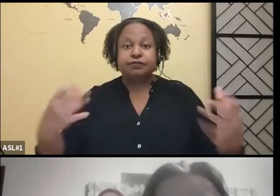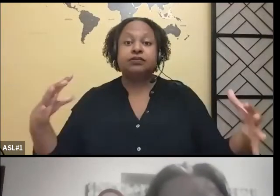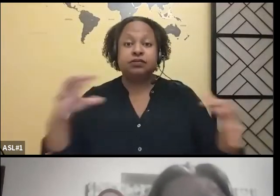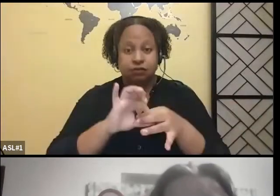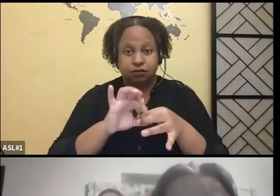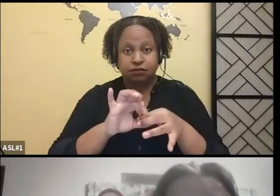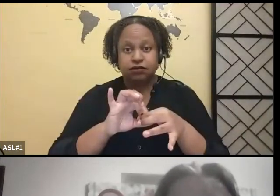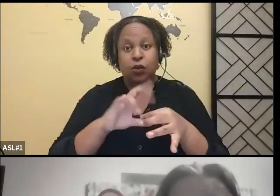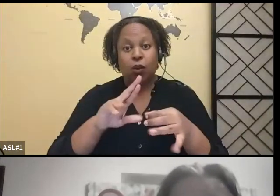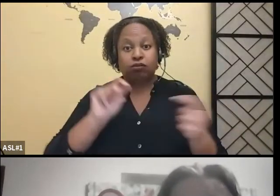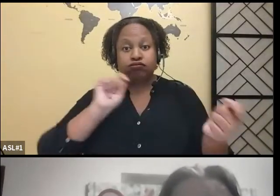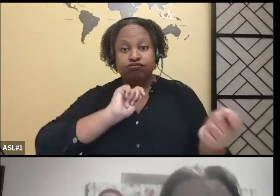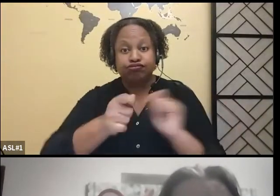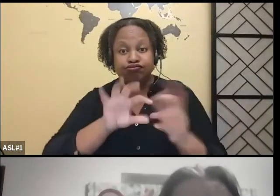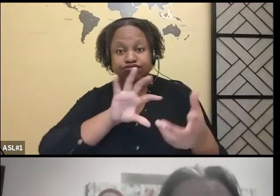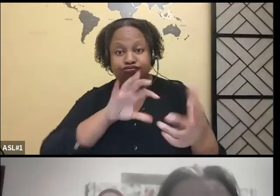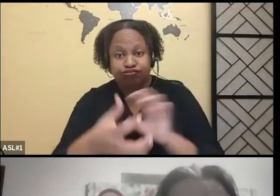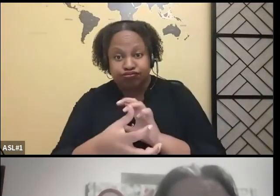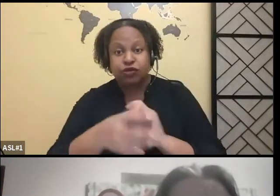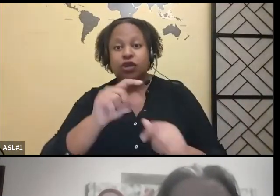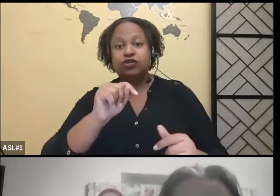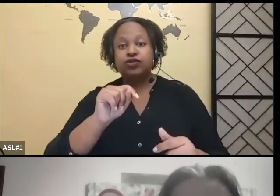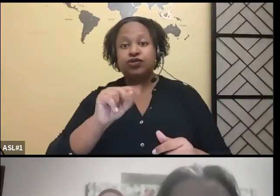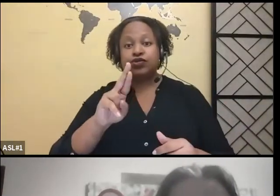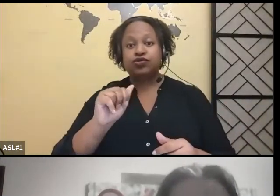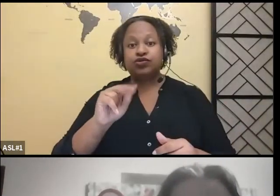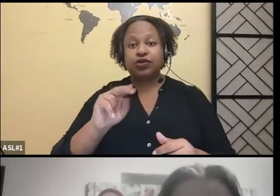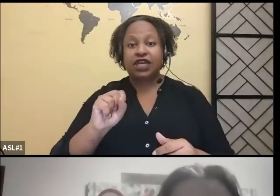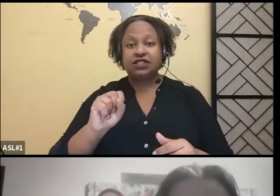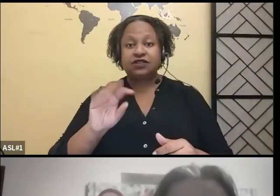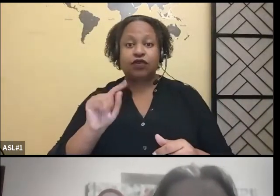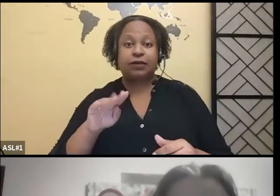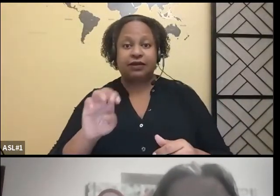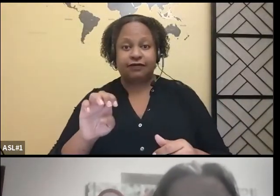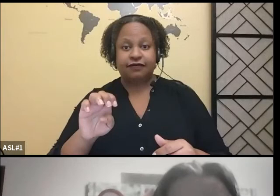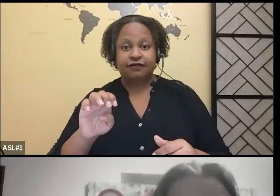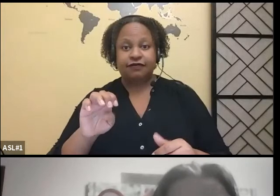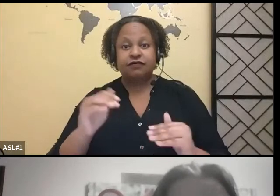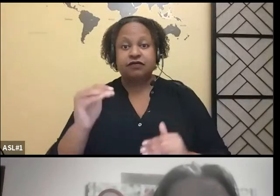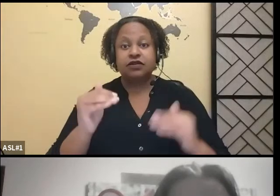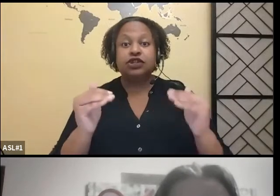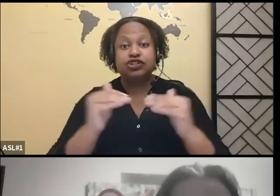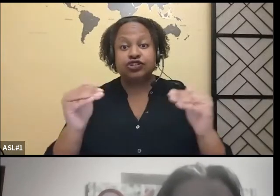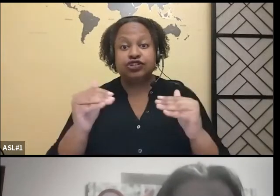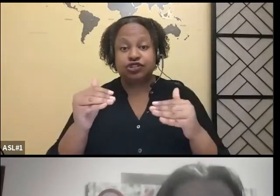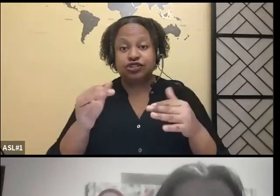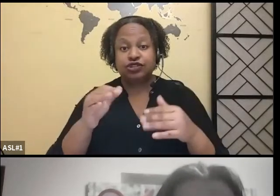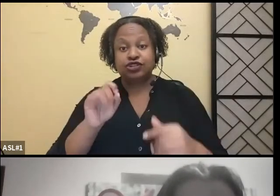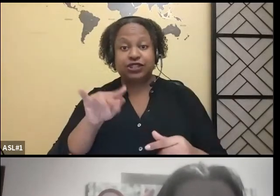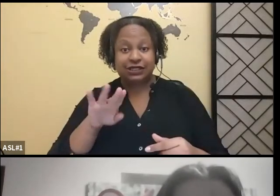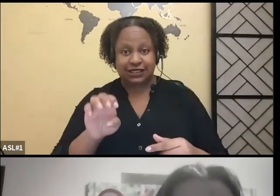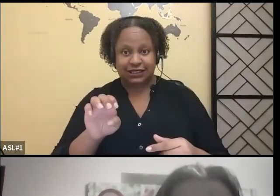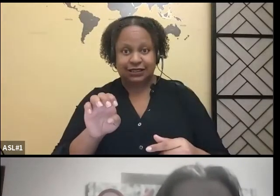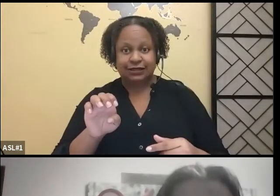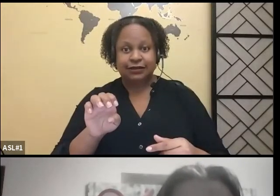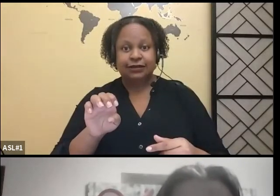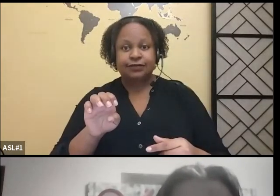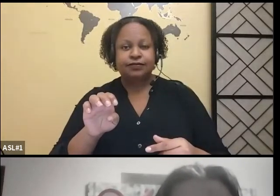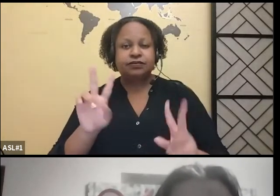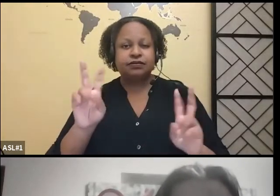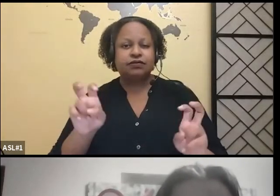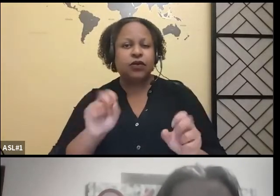it transformative justice. So it's a workbook, and you can sit and think about it. There isn't a magic